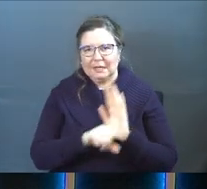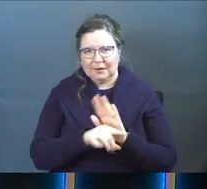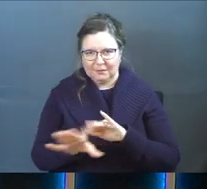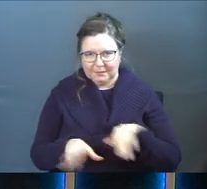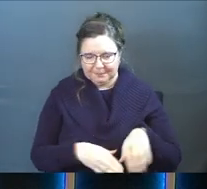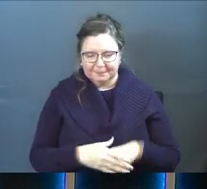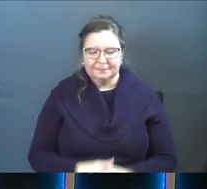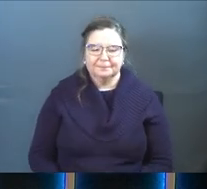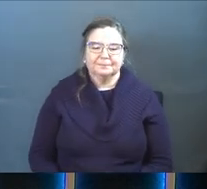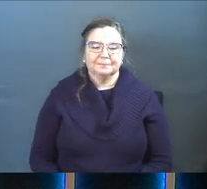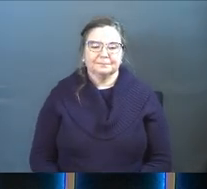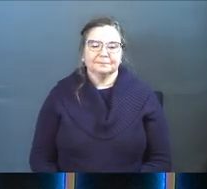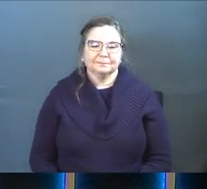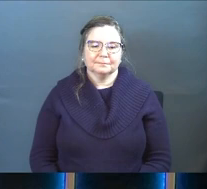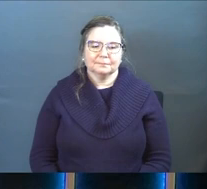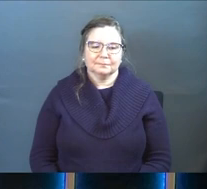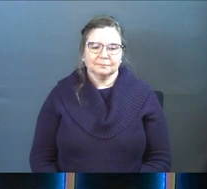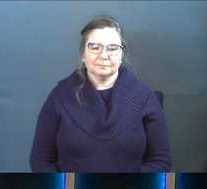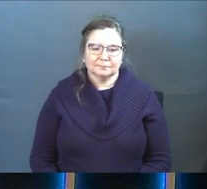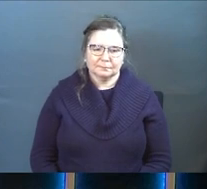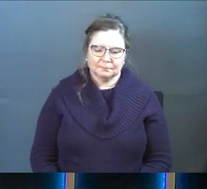negativity.